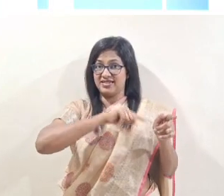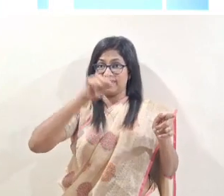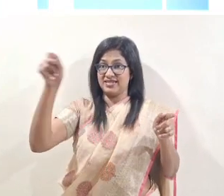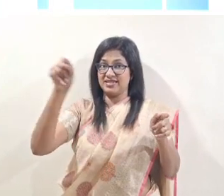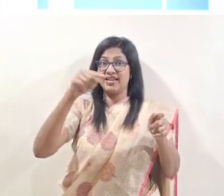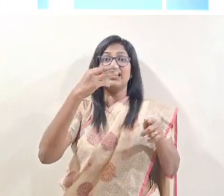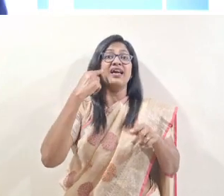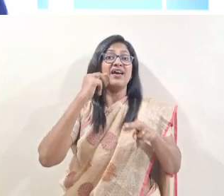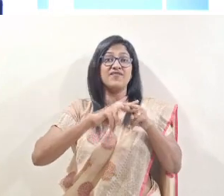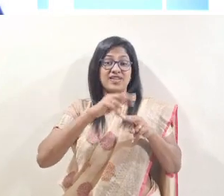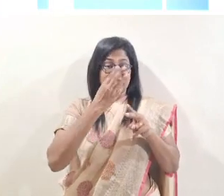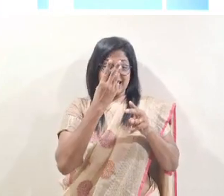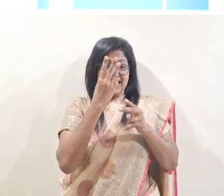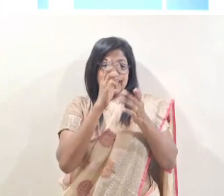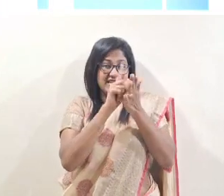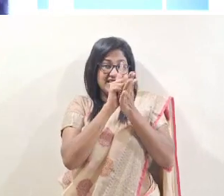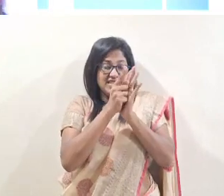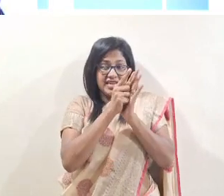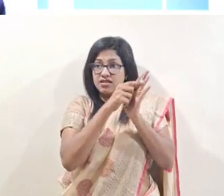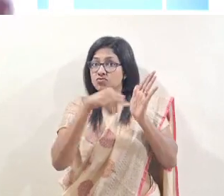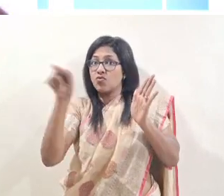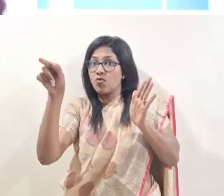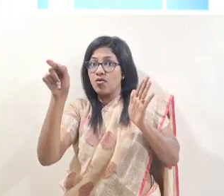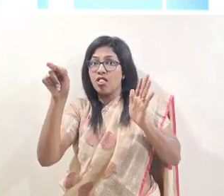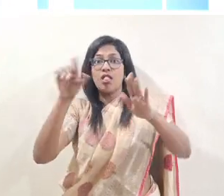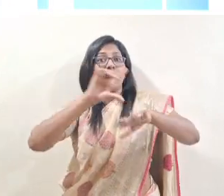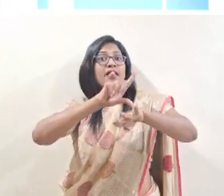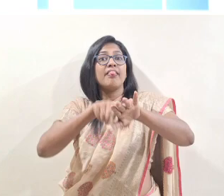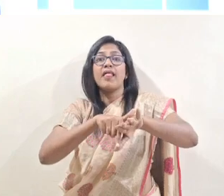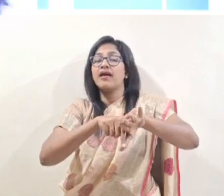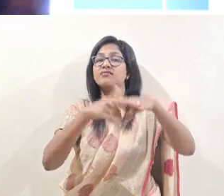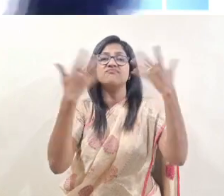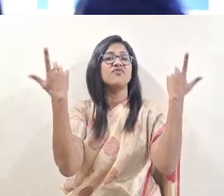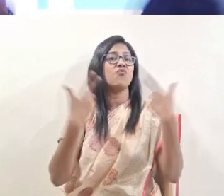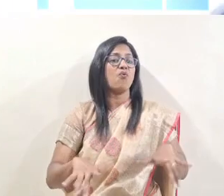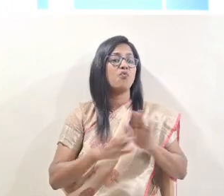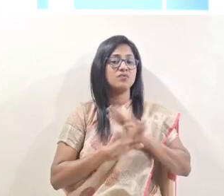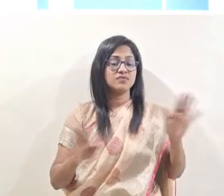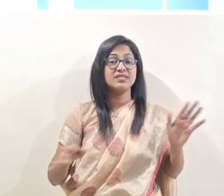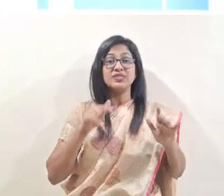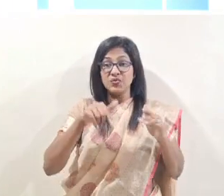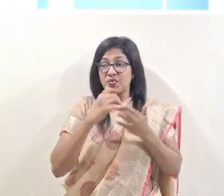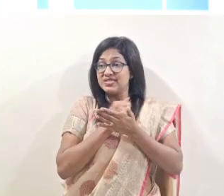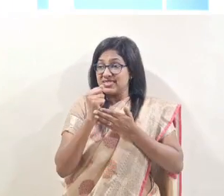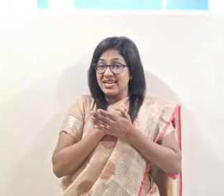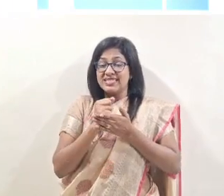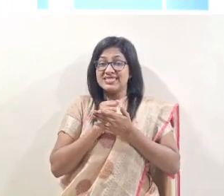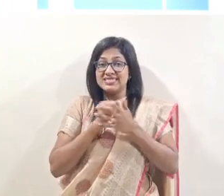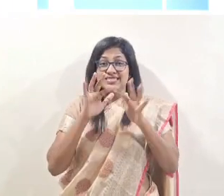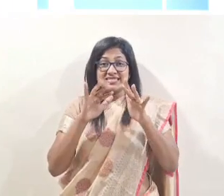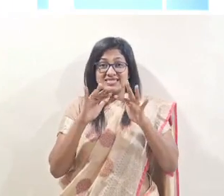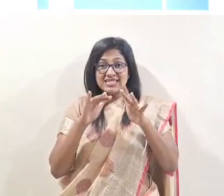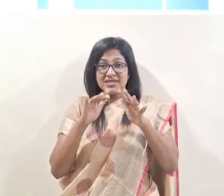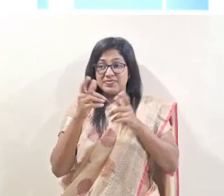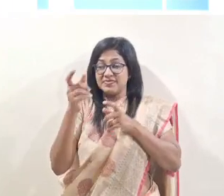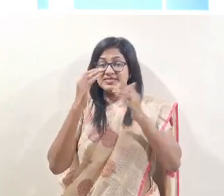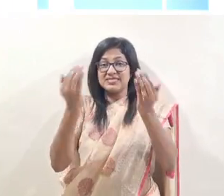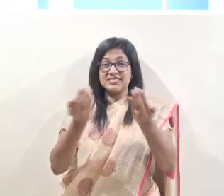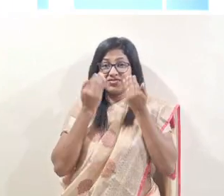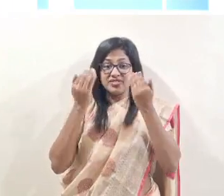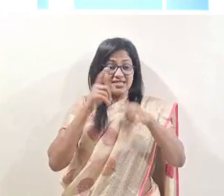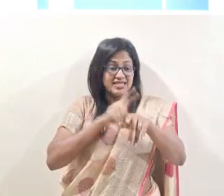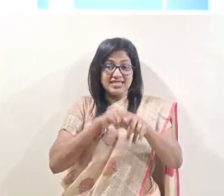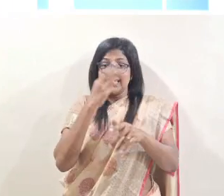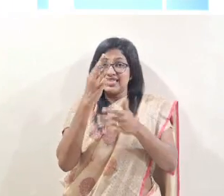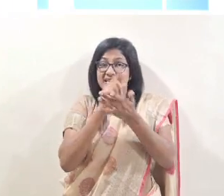3 seconds, that data is dumped. So it has to be within 3 seconds. So can I build a cybersecurity feature where I can contain this response time?